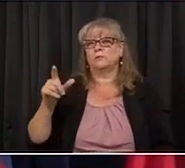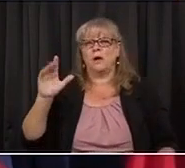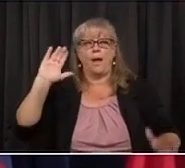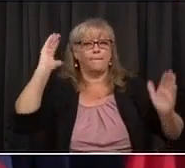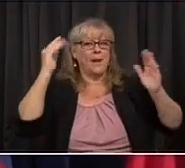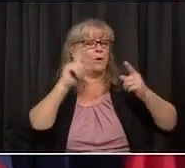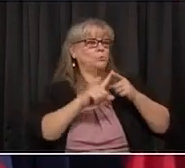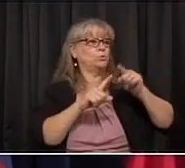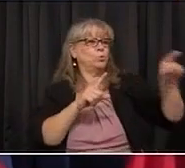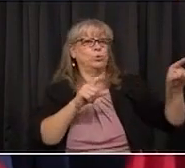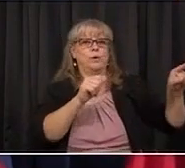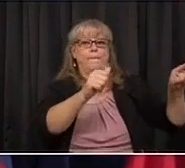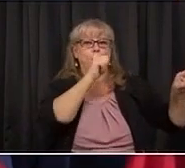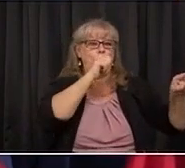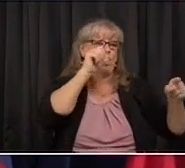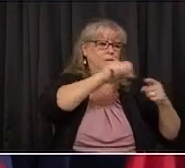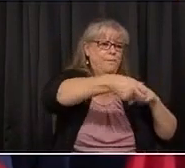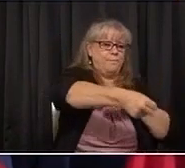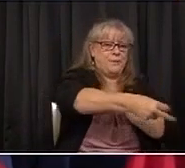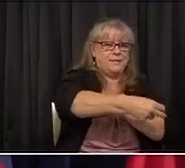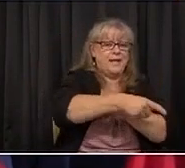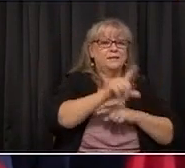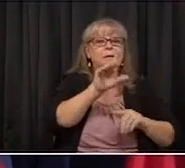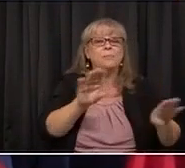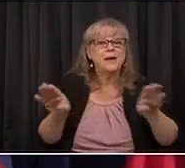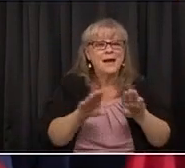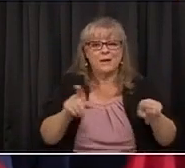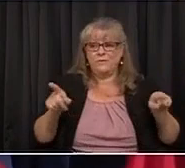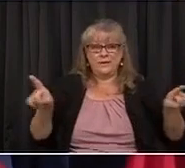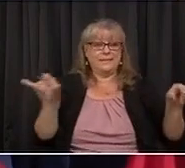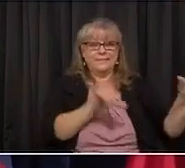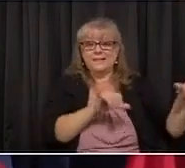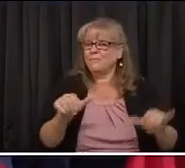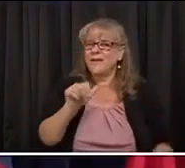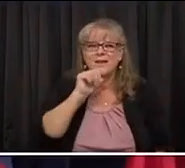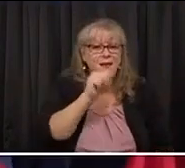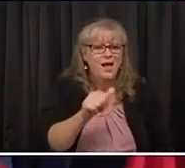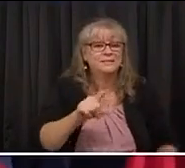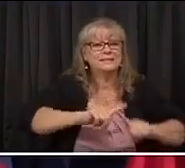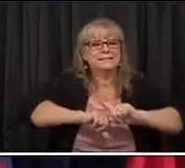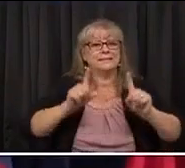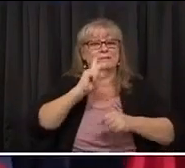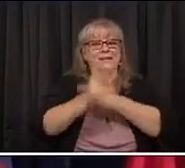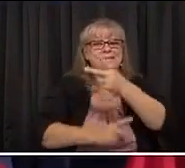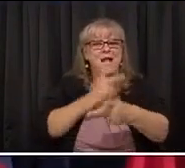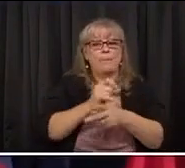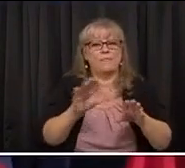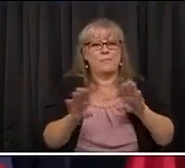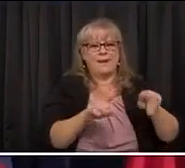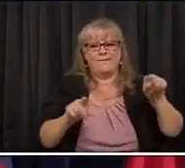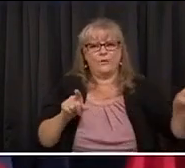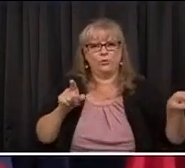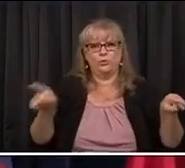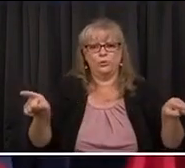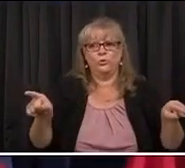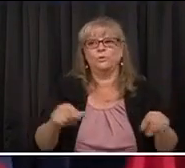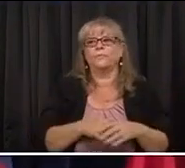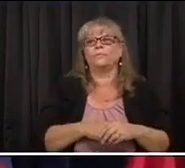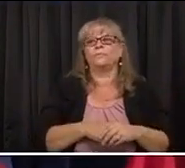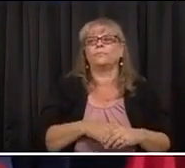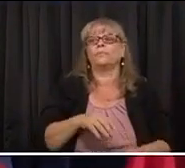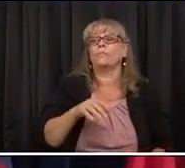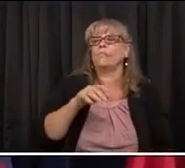1 in the morning, which is difficult to separate from the inherent value proposition of why people want to be out at midnight at a bar. I